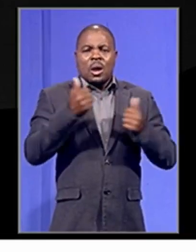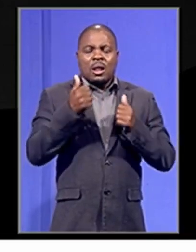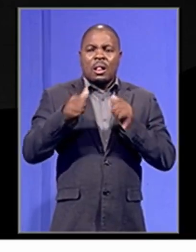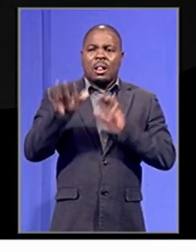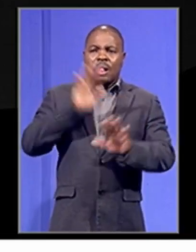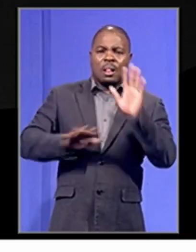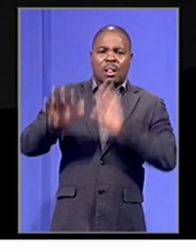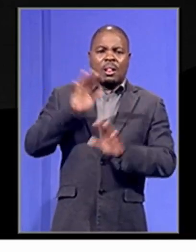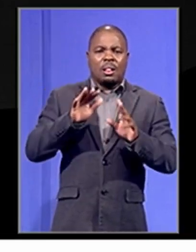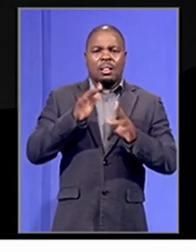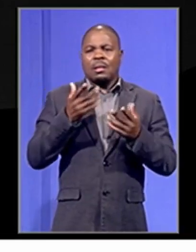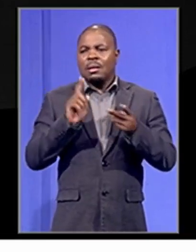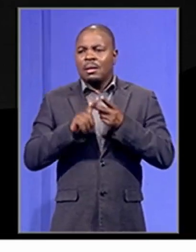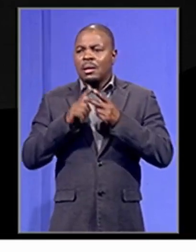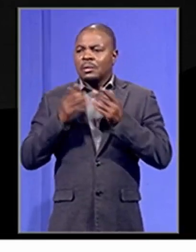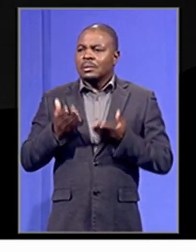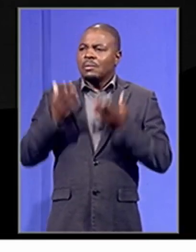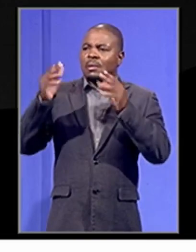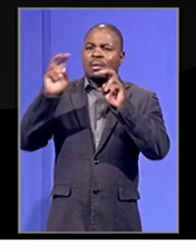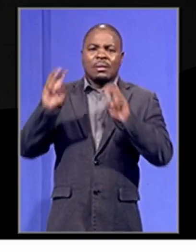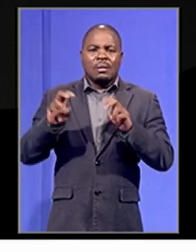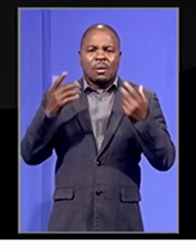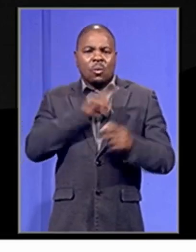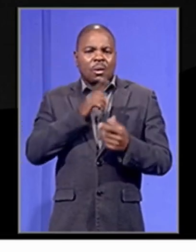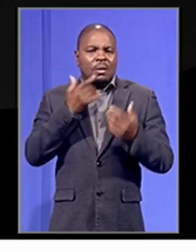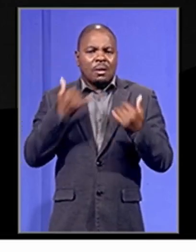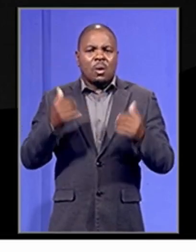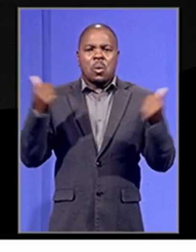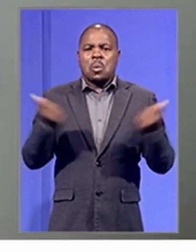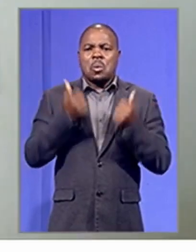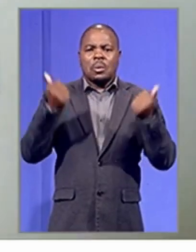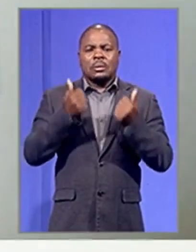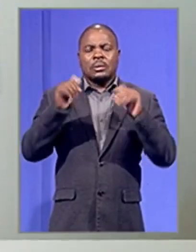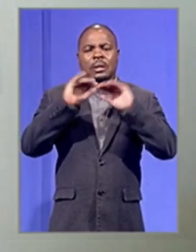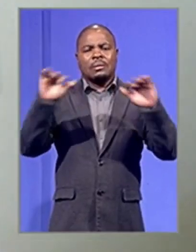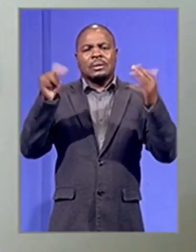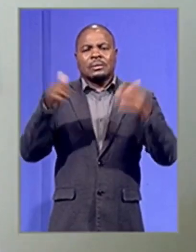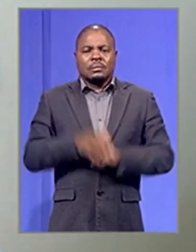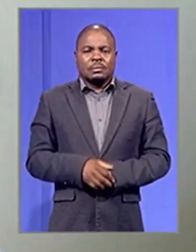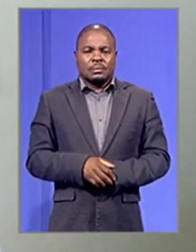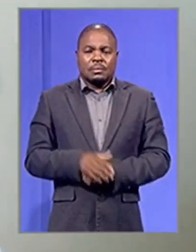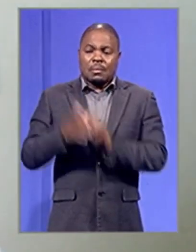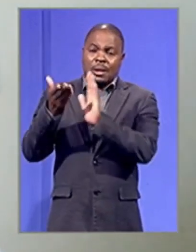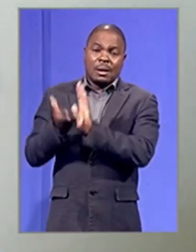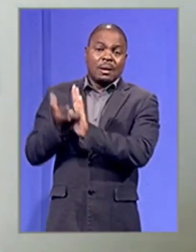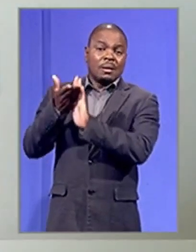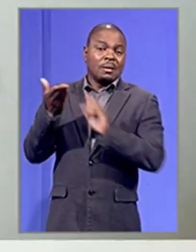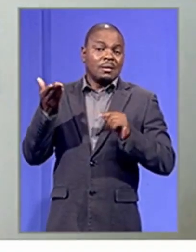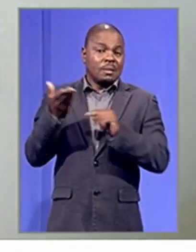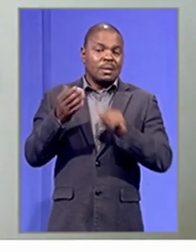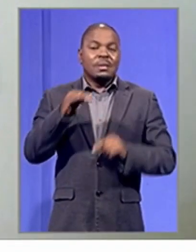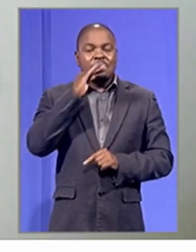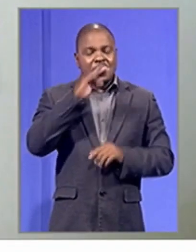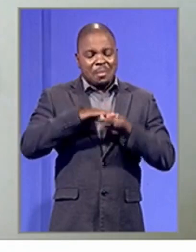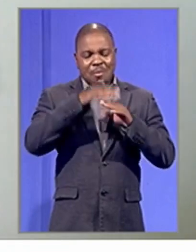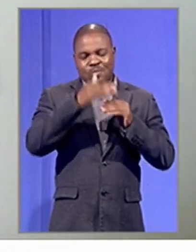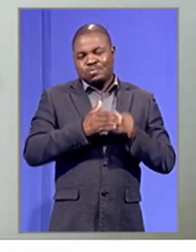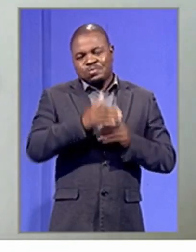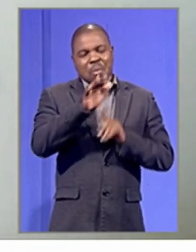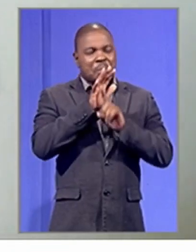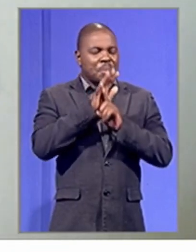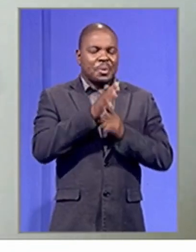not even being rendered efficiently as we are continuously on stage 6 rolling blackouts. This increase will further harm